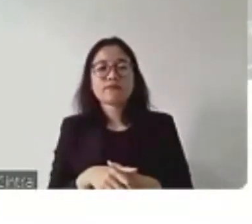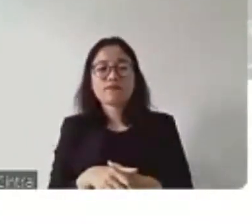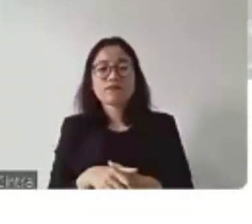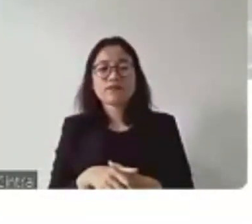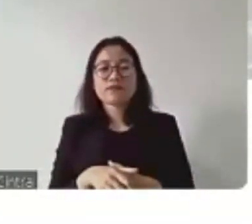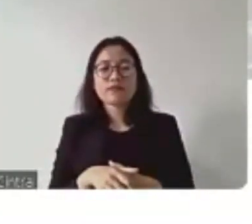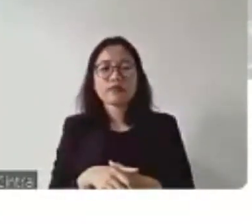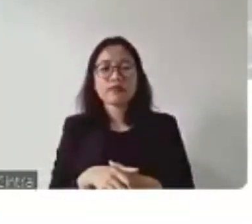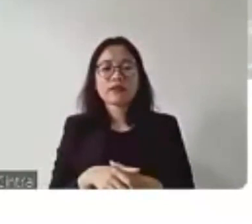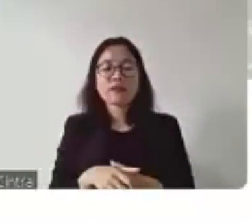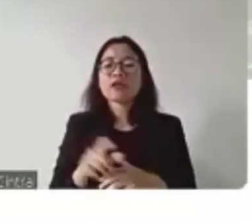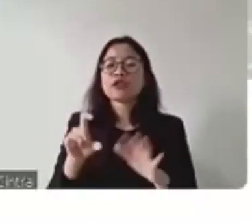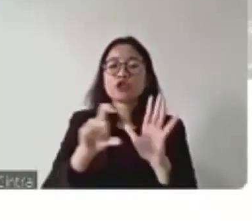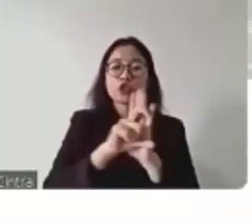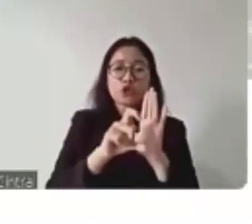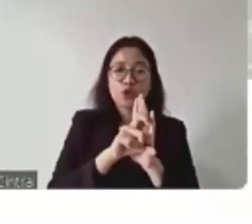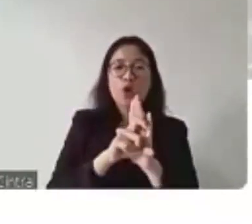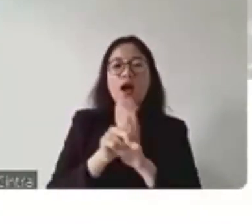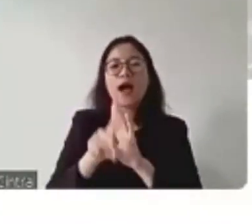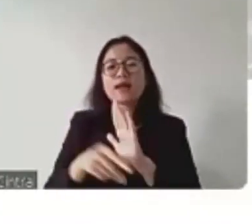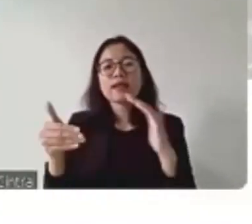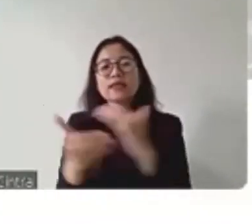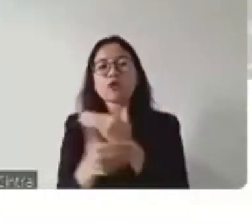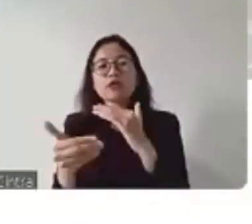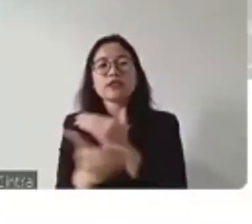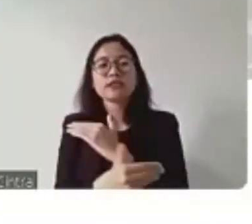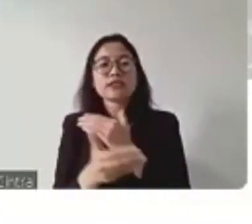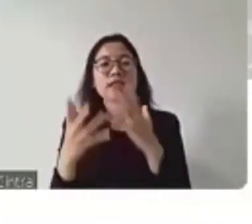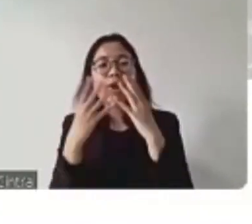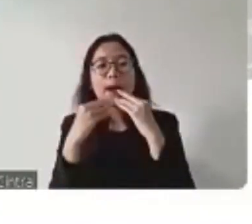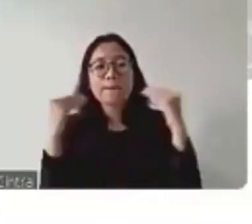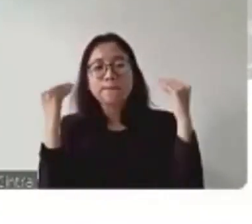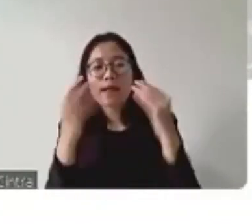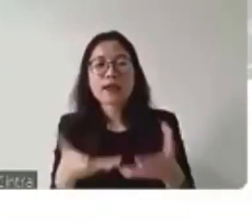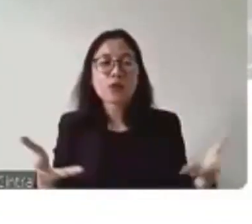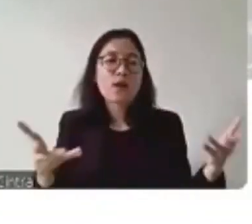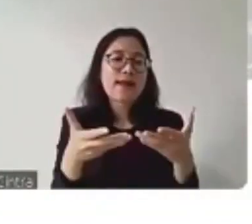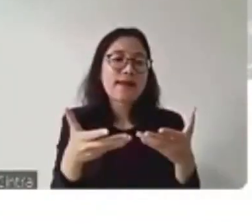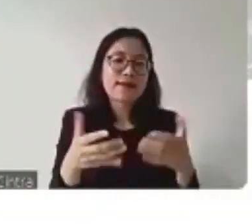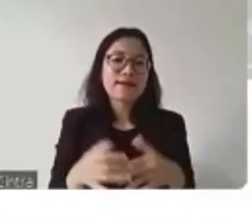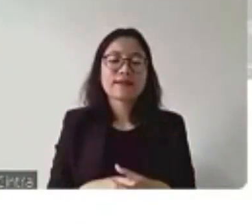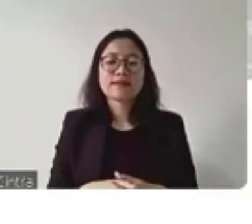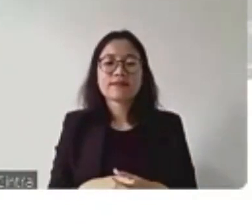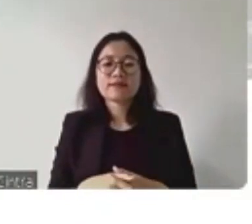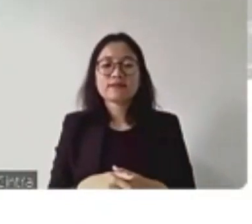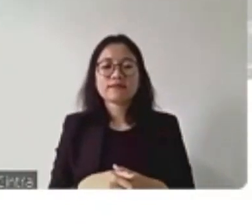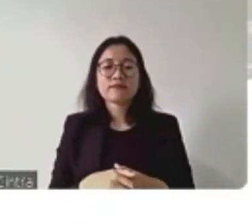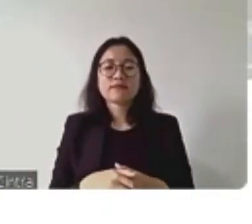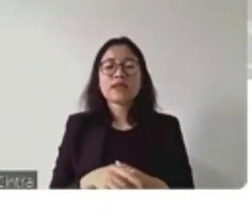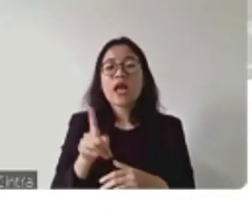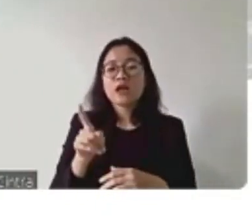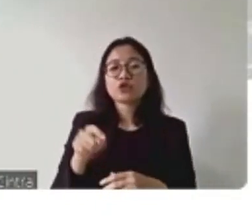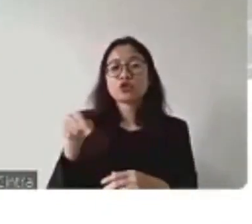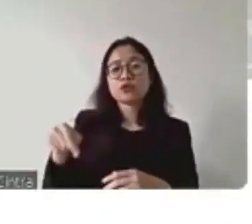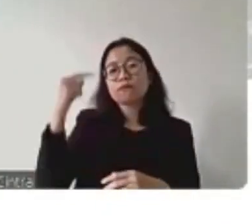this, trying to think about how you're designing urban planning and development to make sure